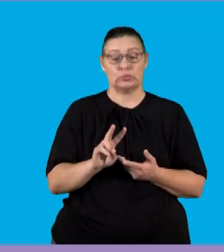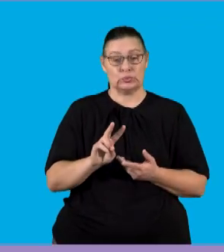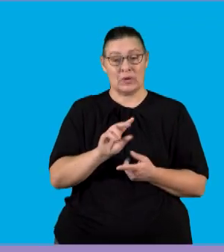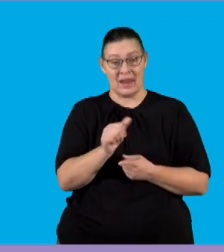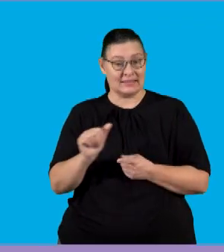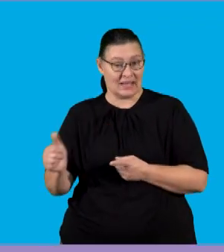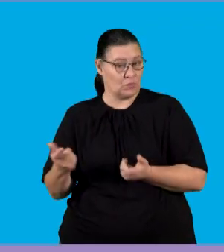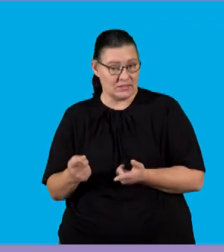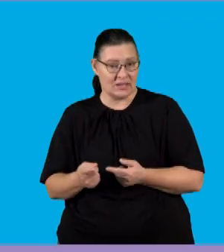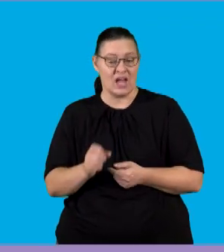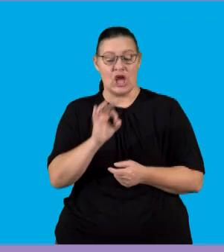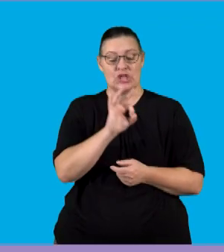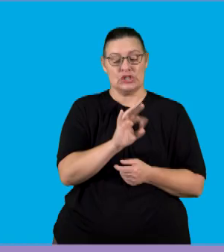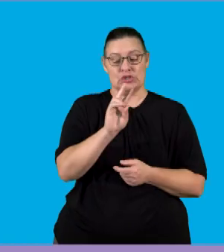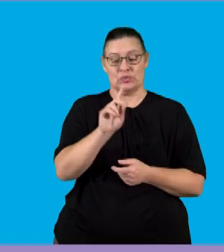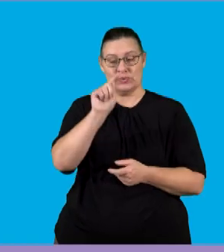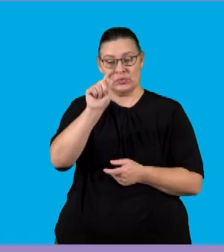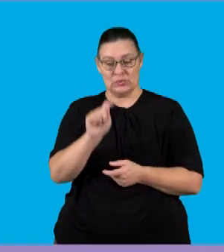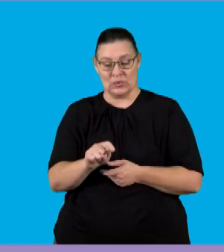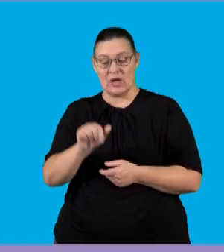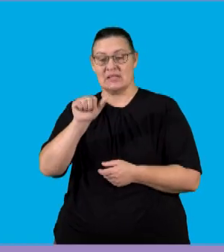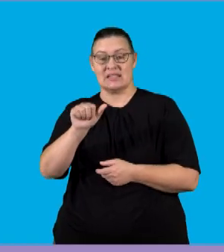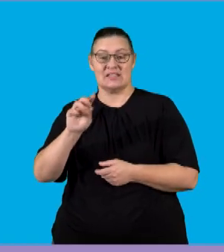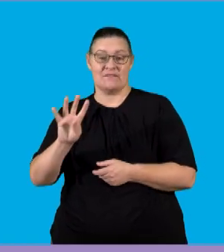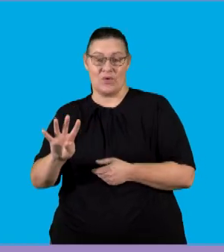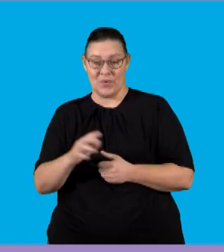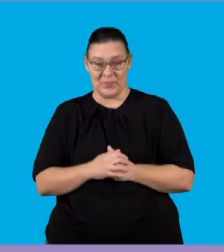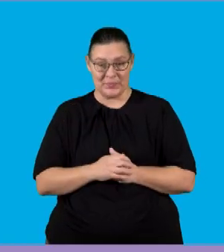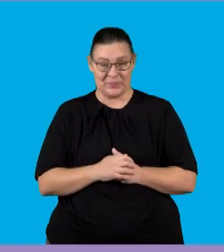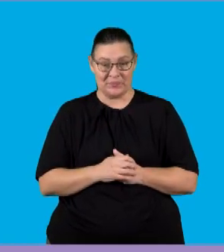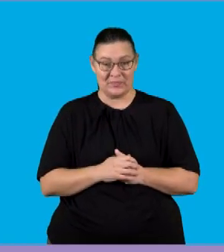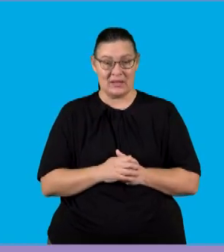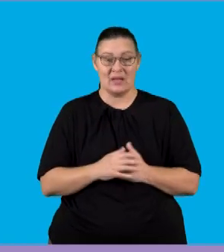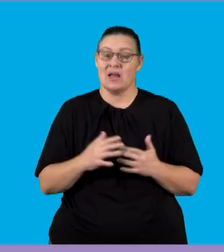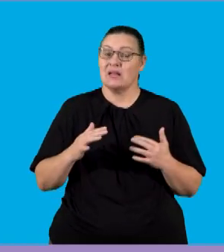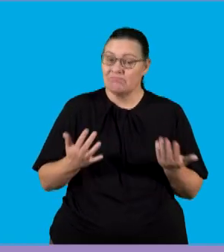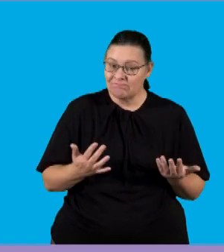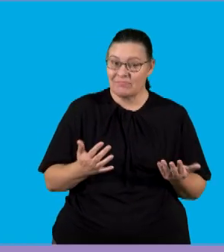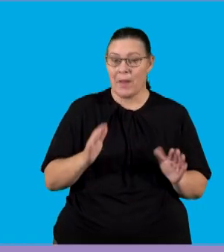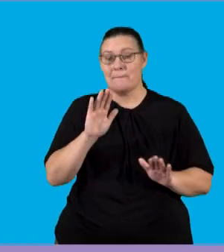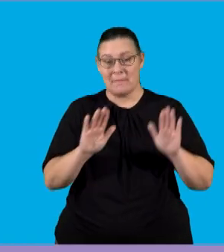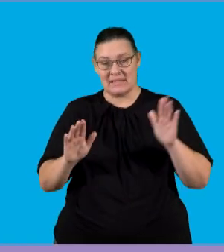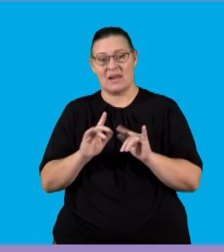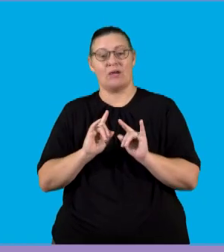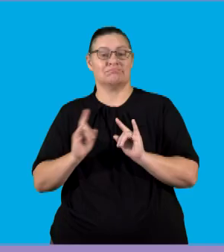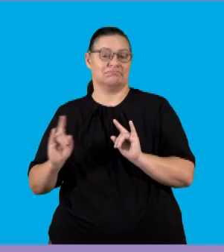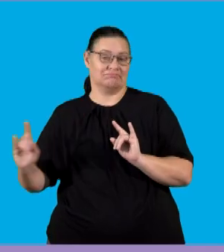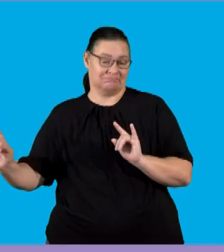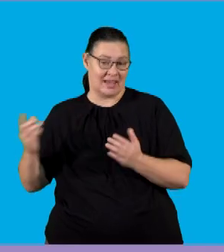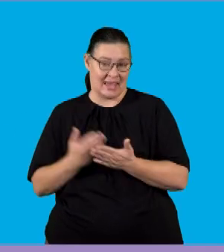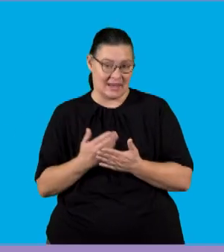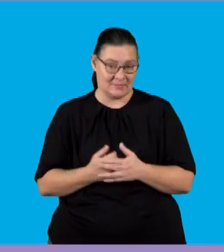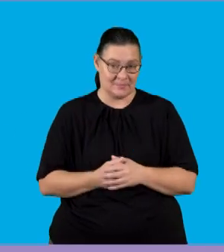2 terms? That is our 32 and our 64. Of course, this pattern can